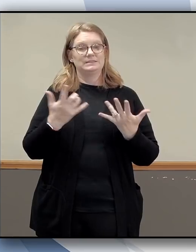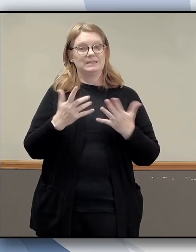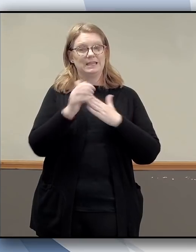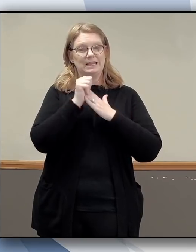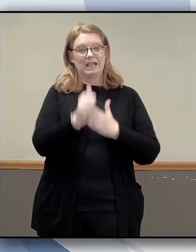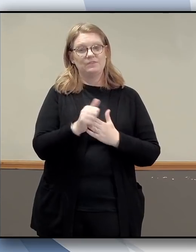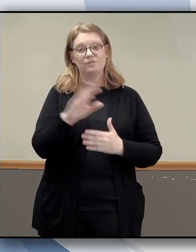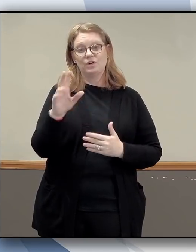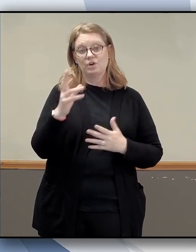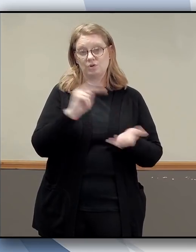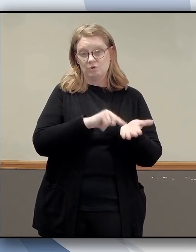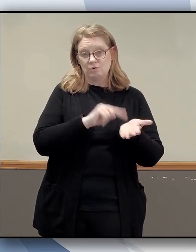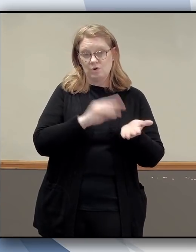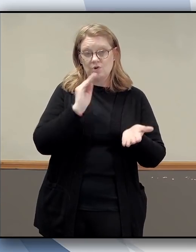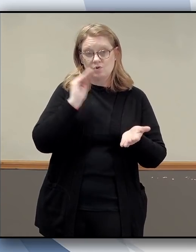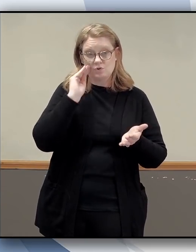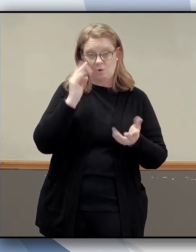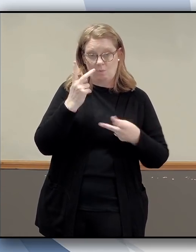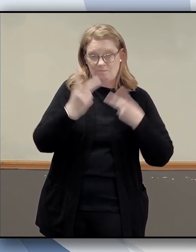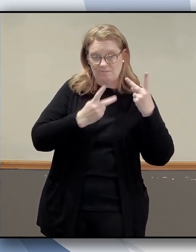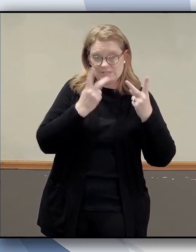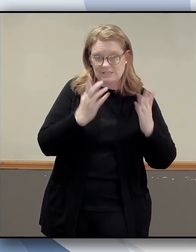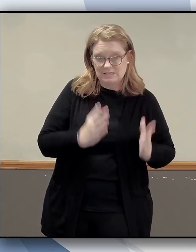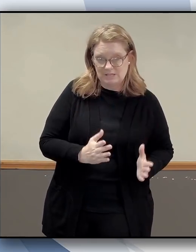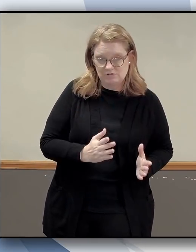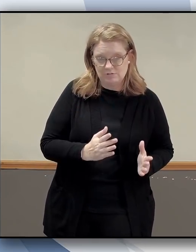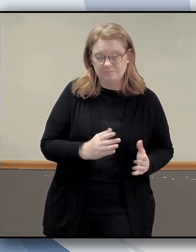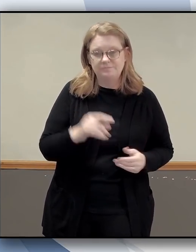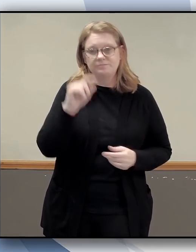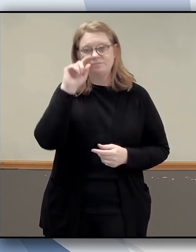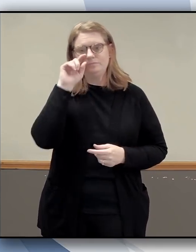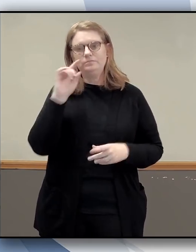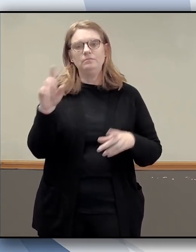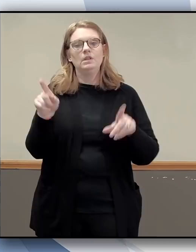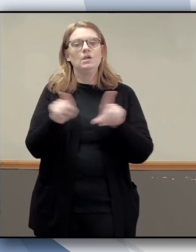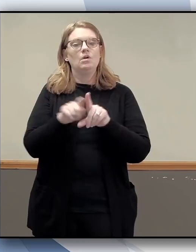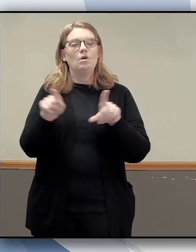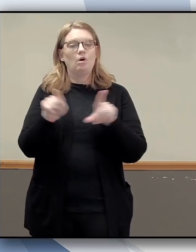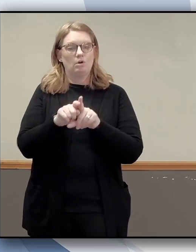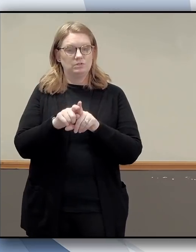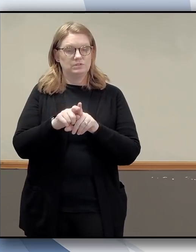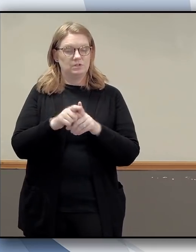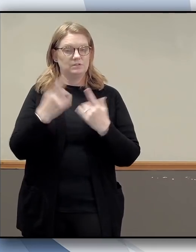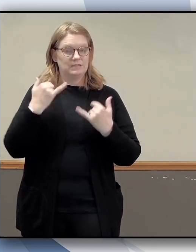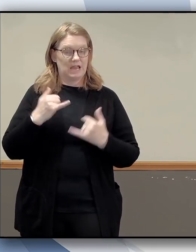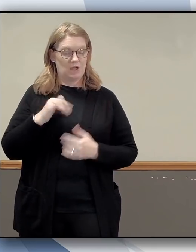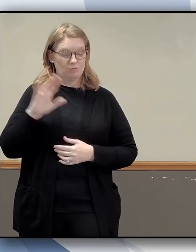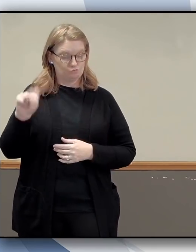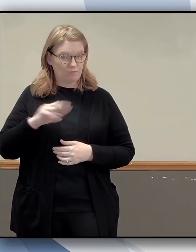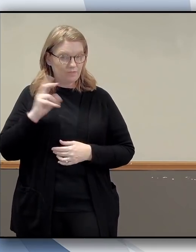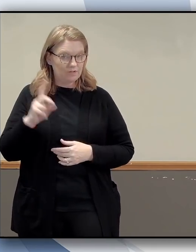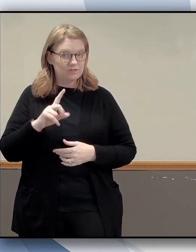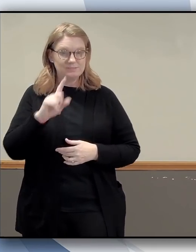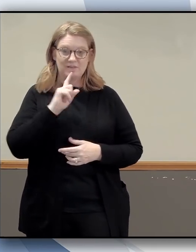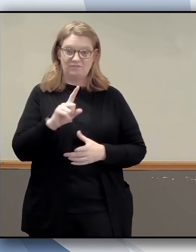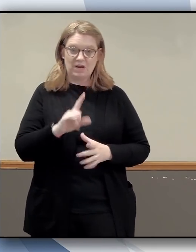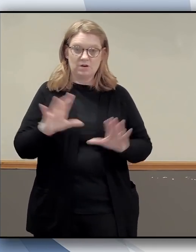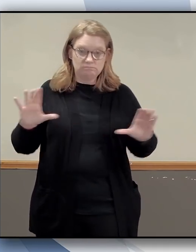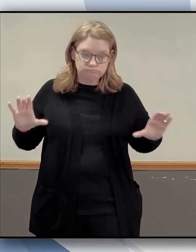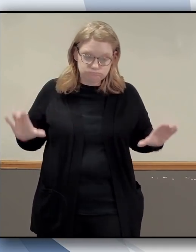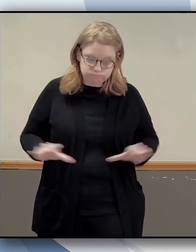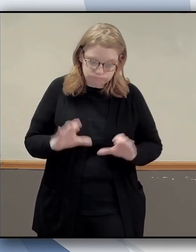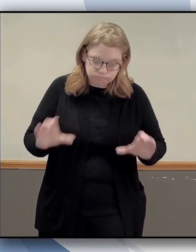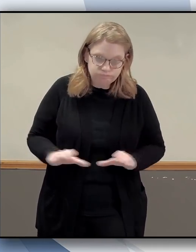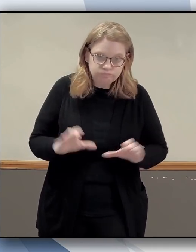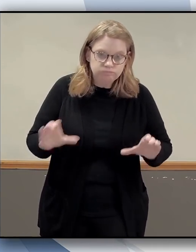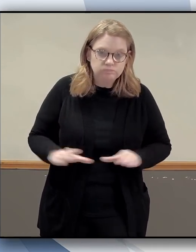nursing home visitation. Nevertheless, as a direct result of North Dakota's proactive approach to reopening, our